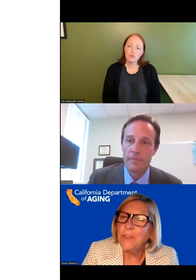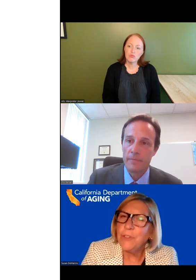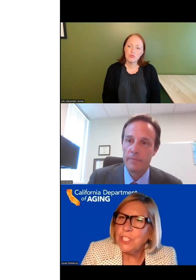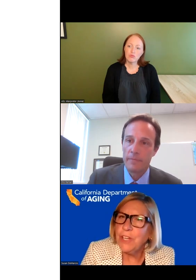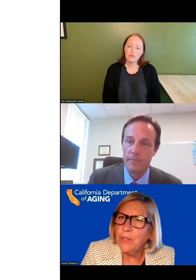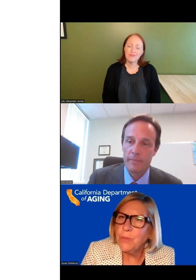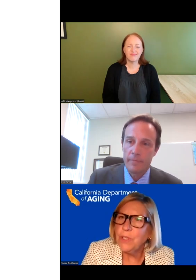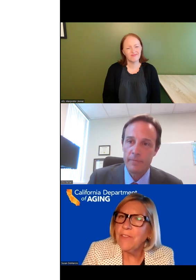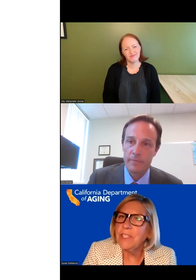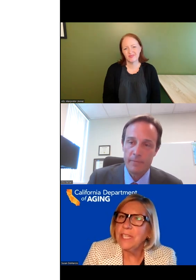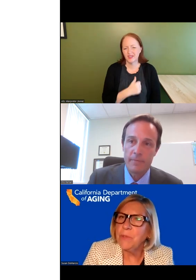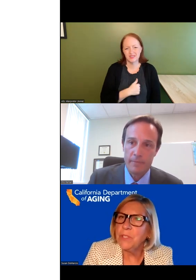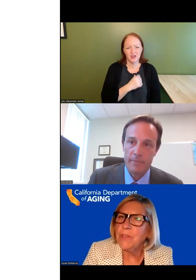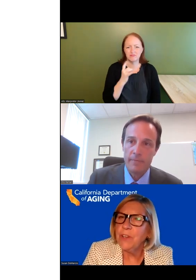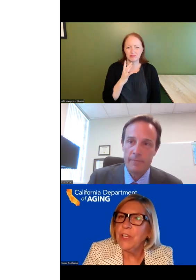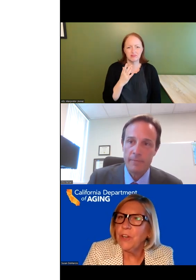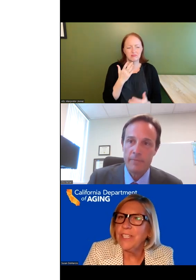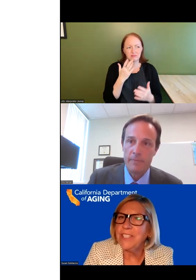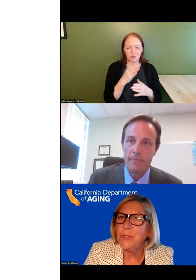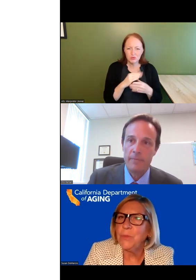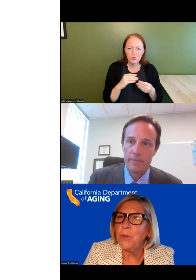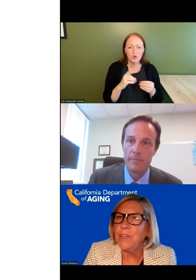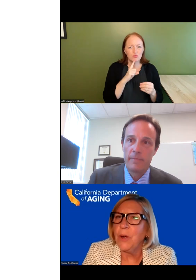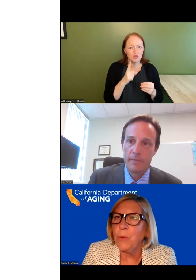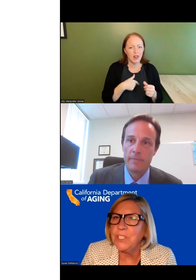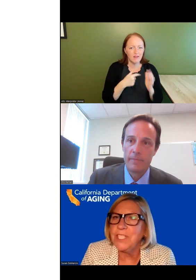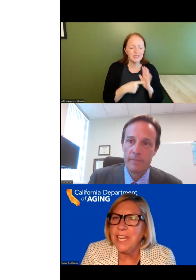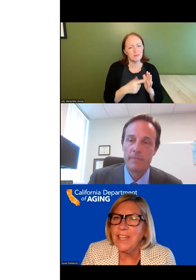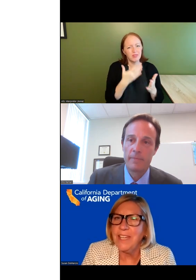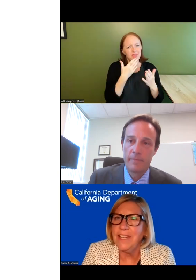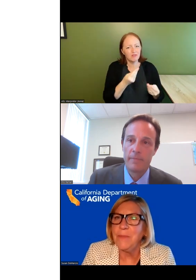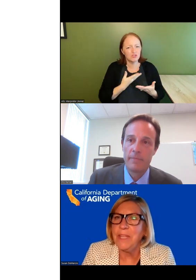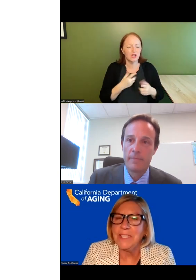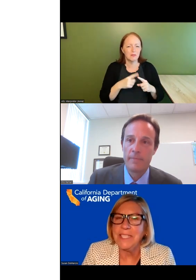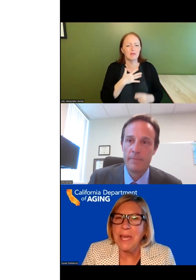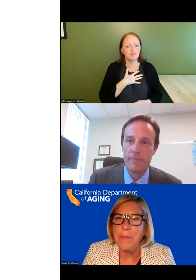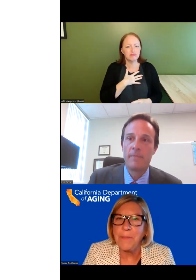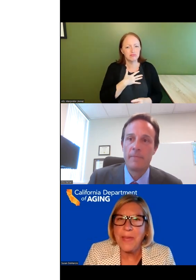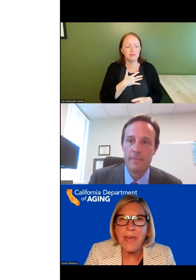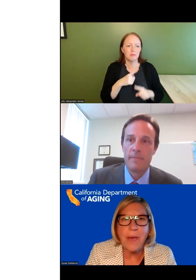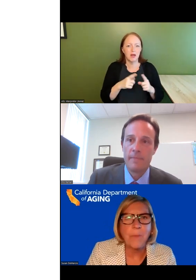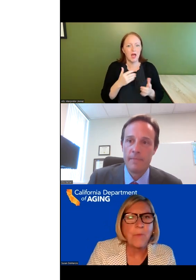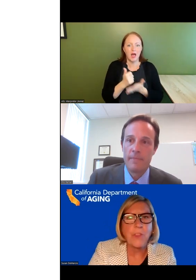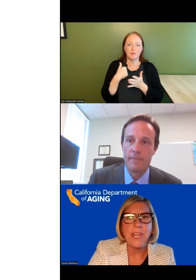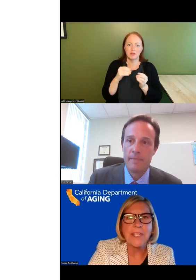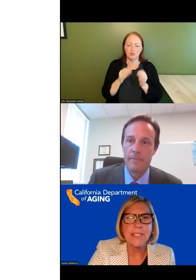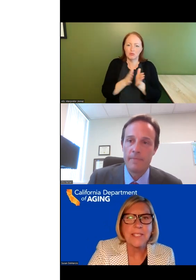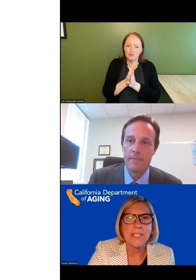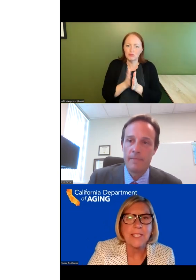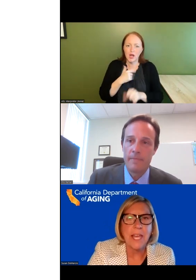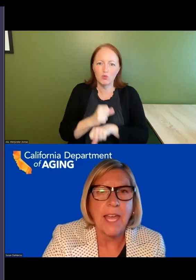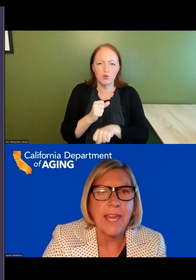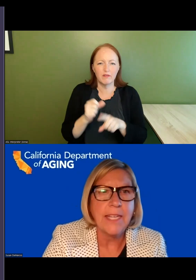unfortunately, thank you for sharing those real life examples that are very current to motivate our work today and in the months to come. For the